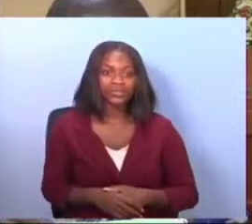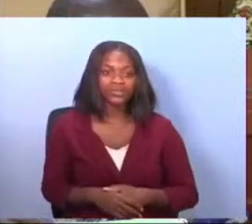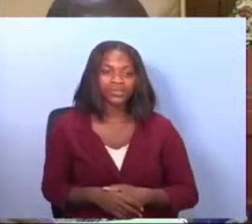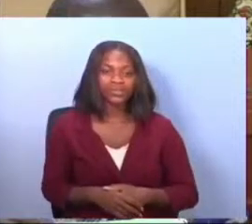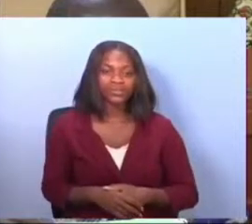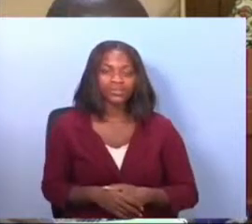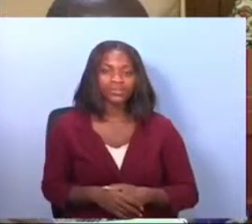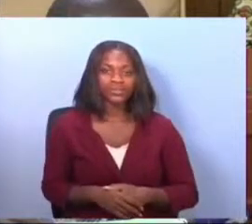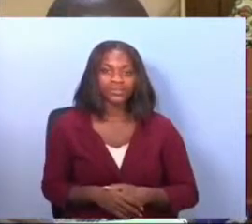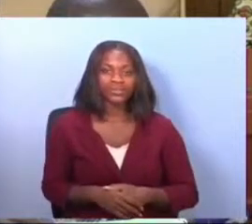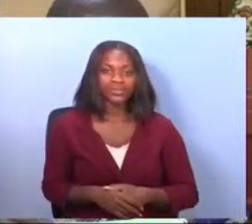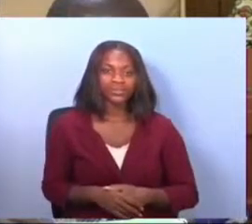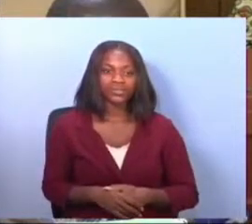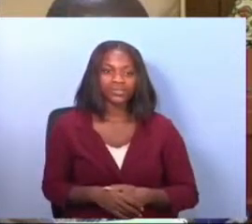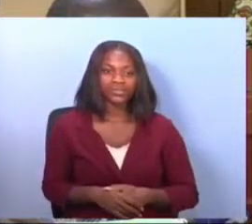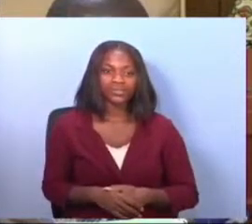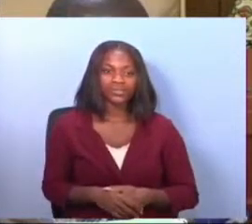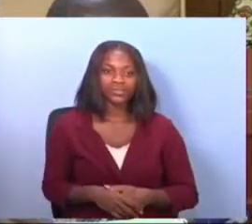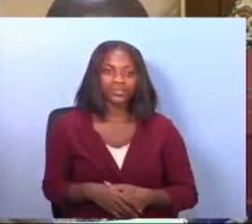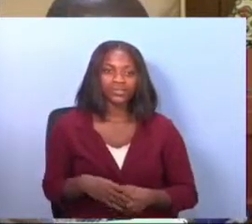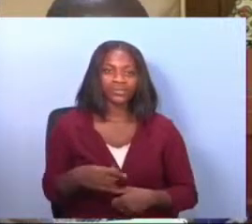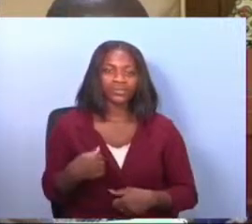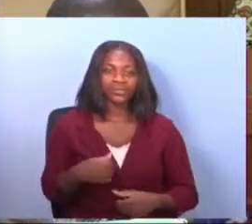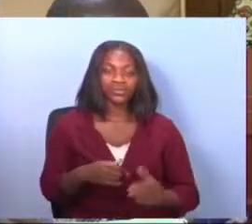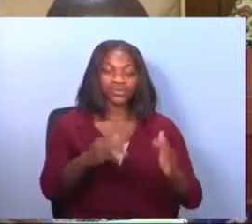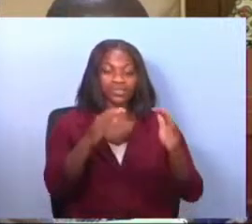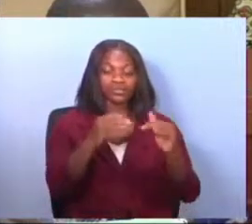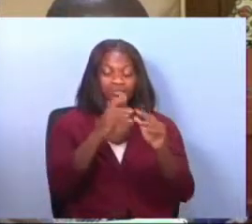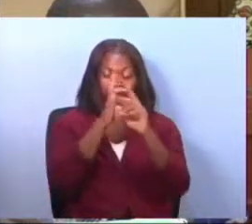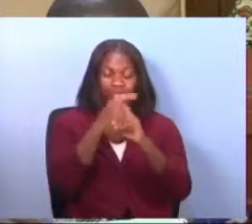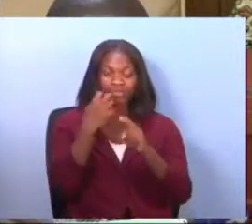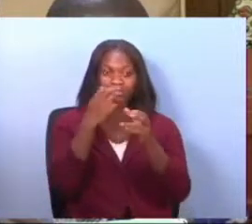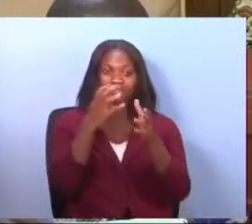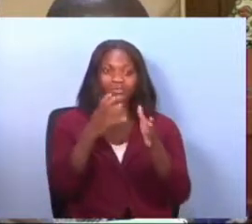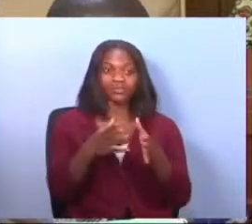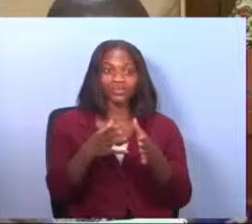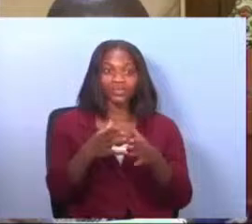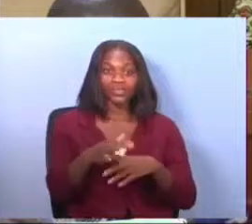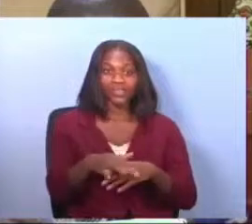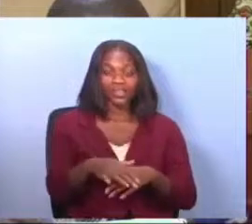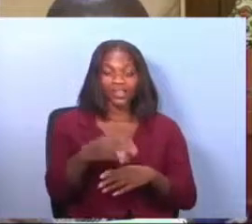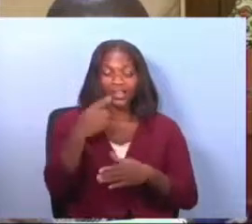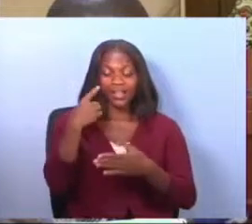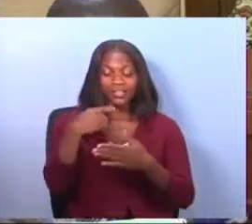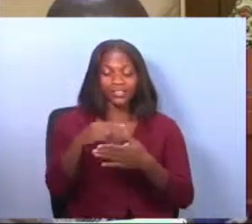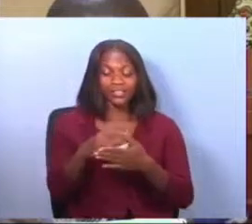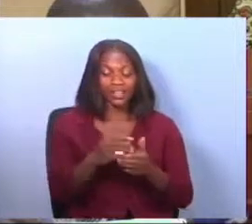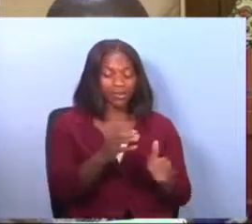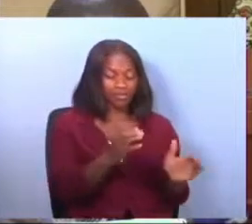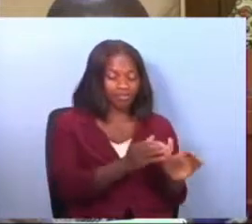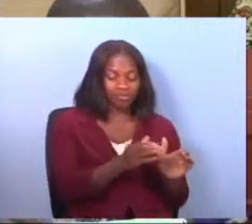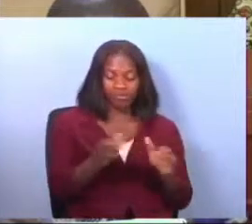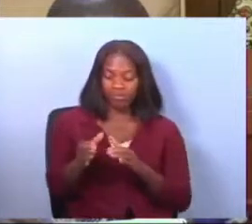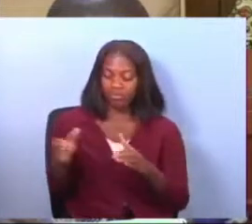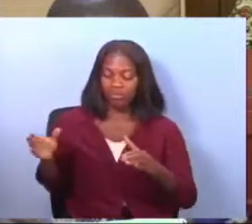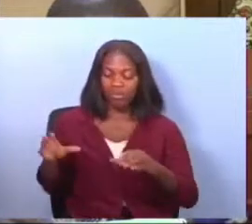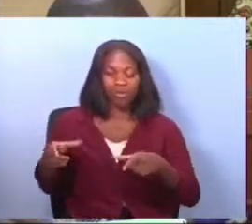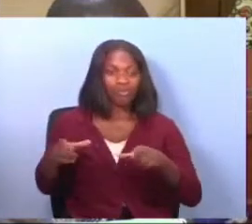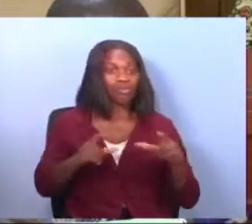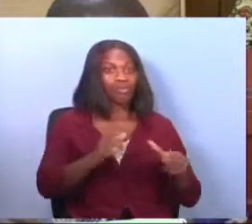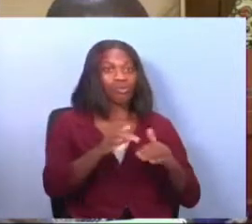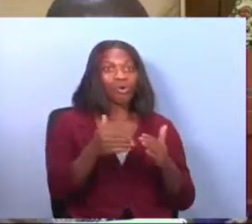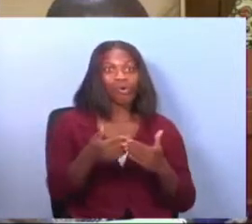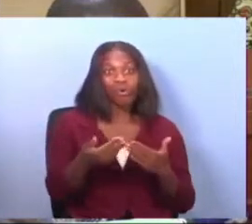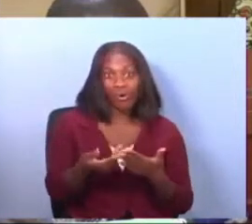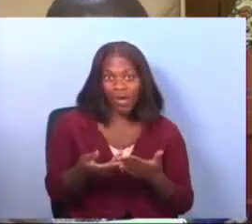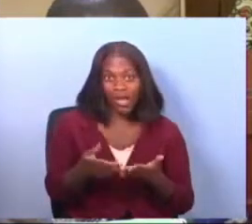we expect Honourable Speaker, of course, to be looking at both sides for him to catch, for